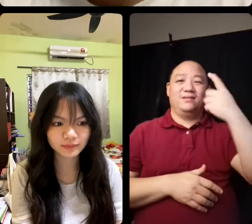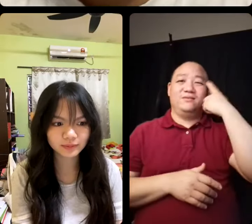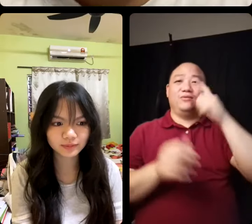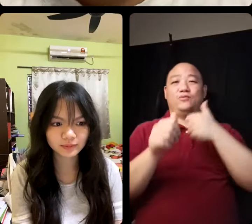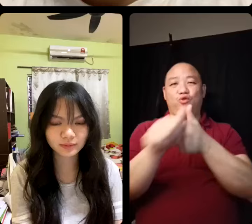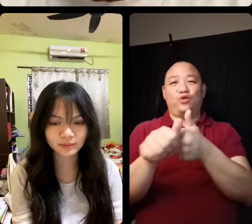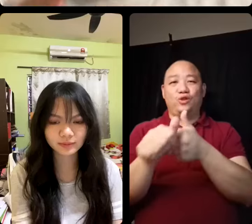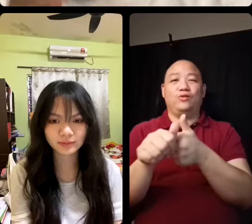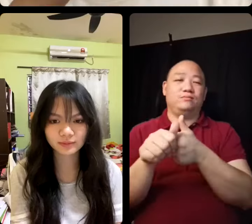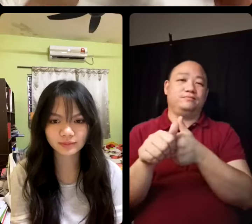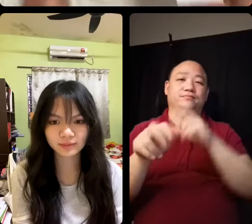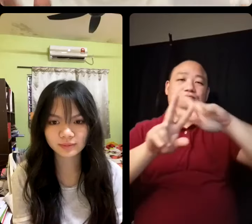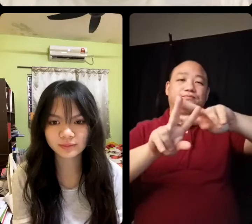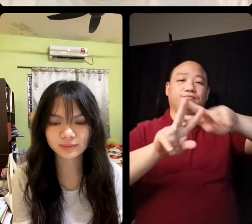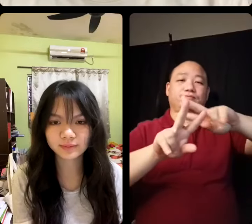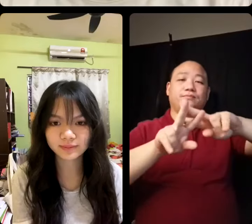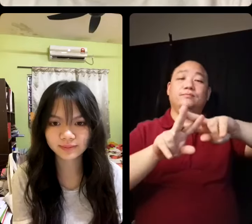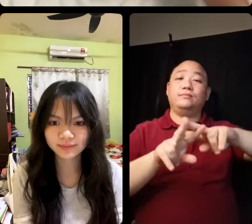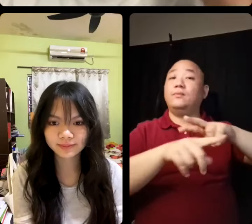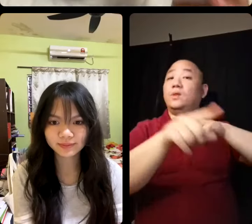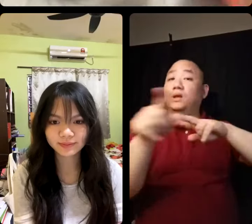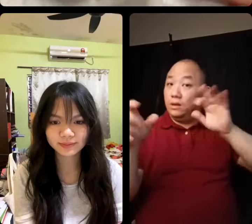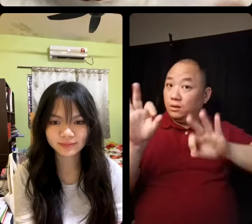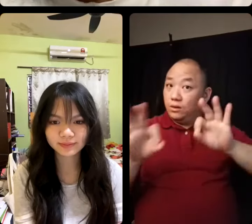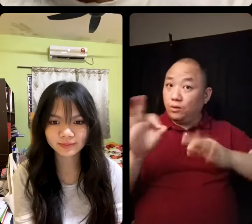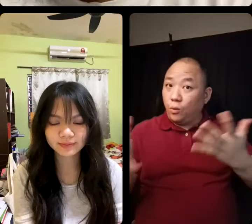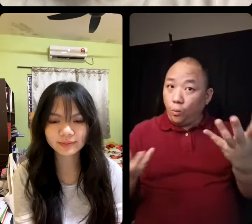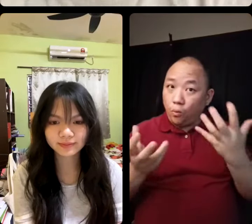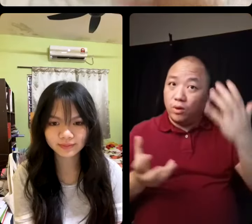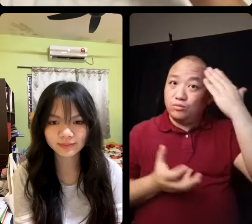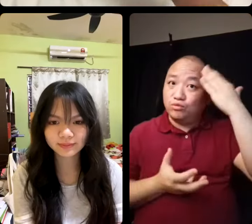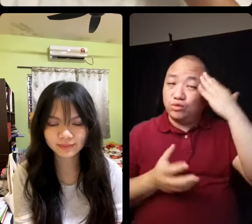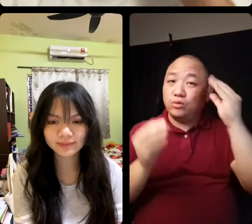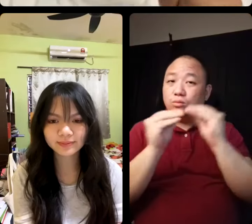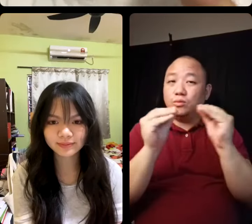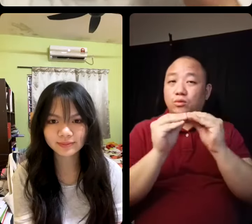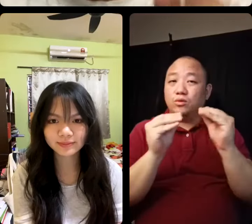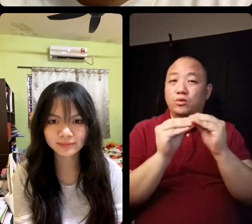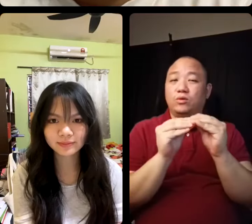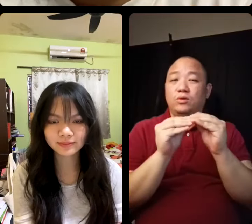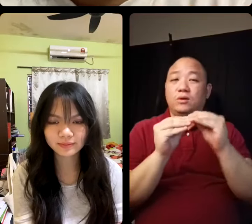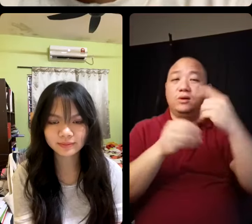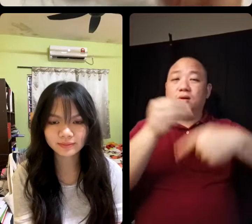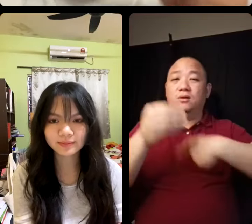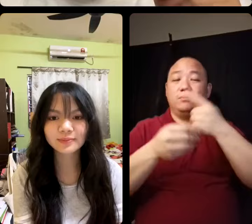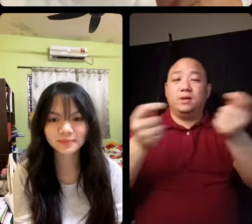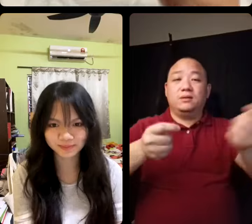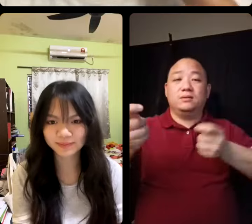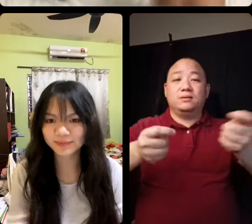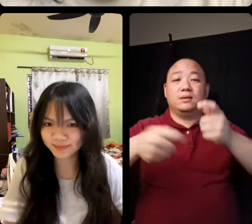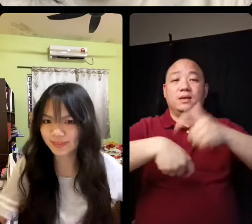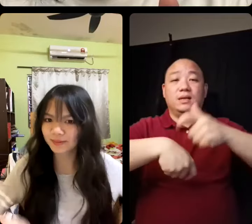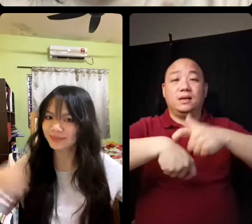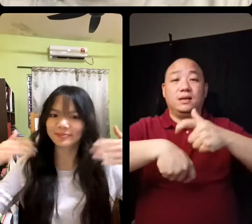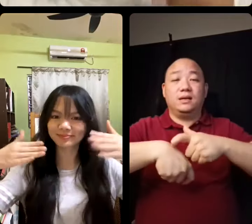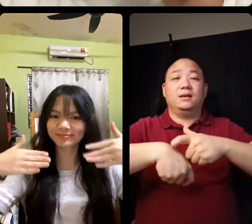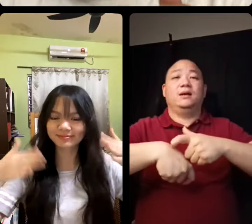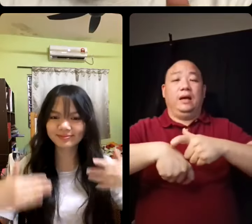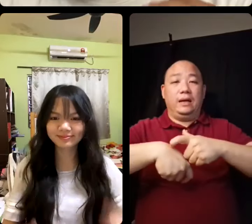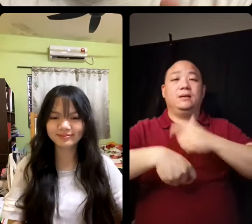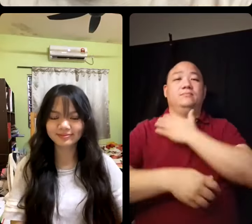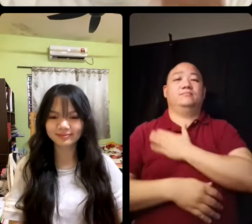you would love to know more about time management, please do join us in this Saturday's session, same time